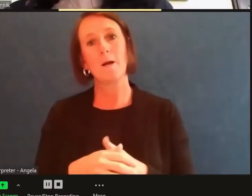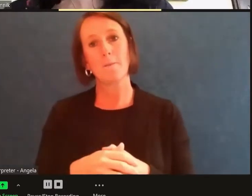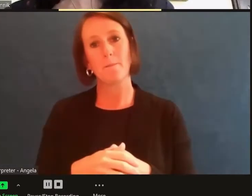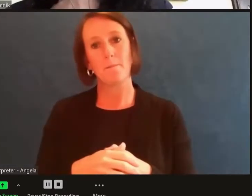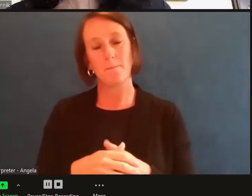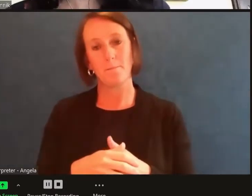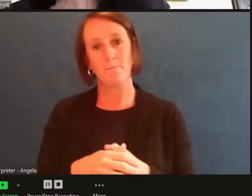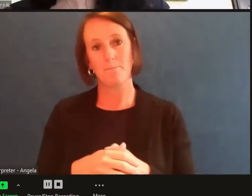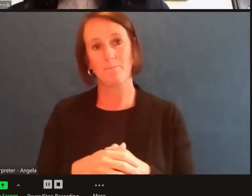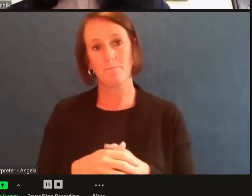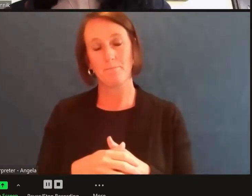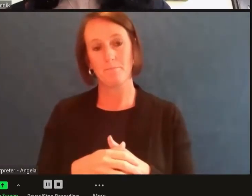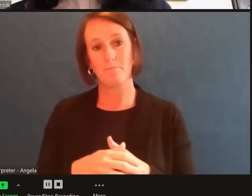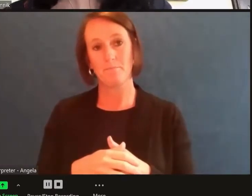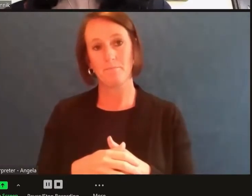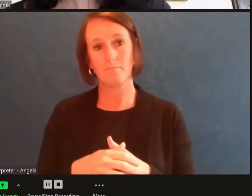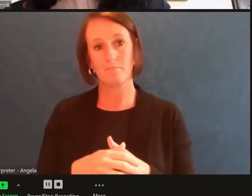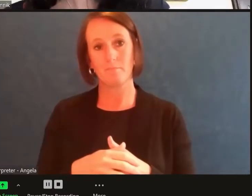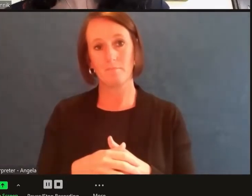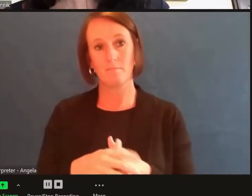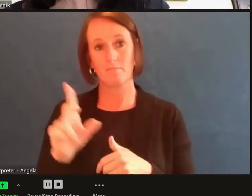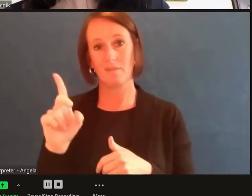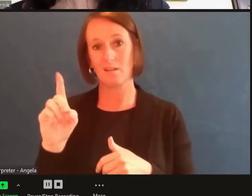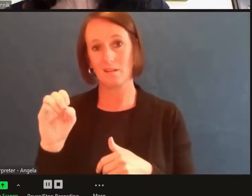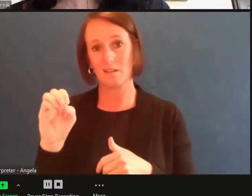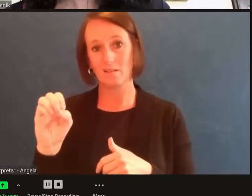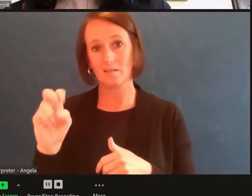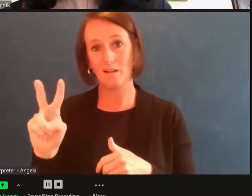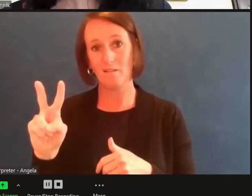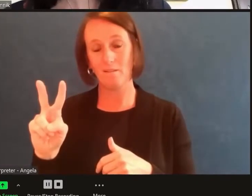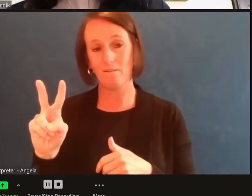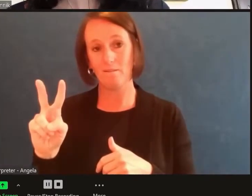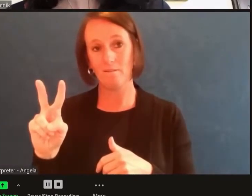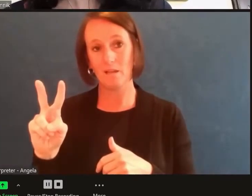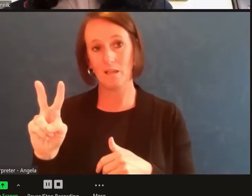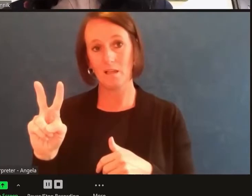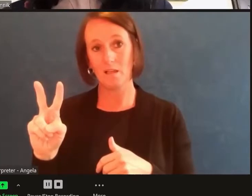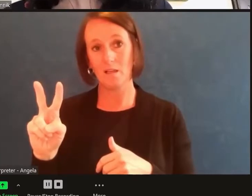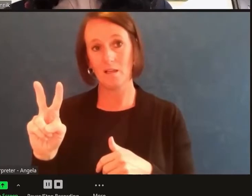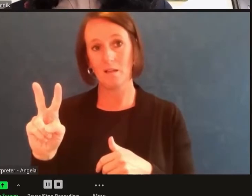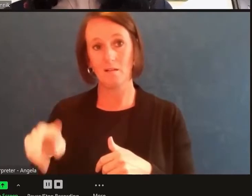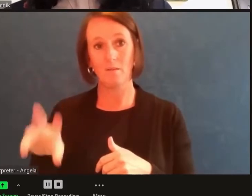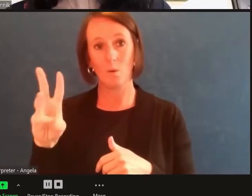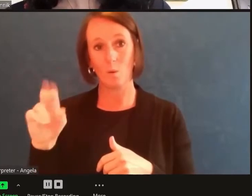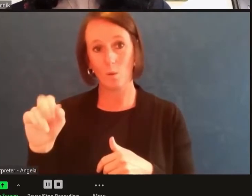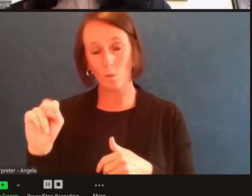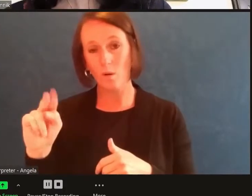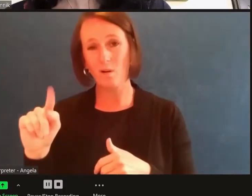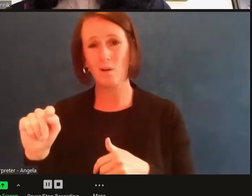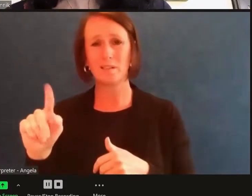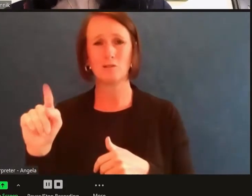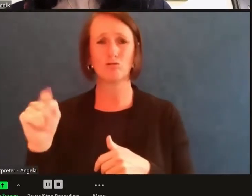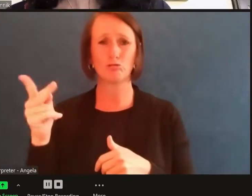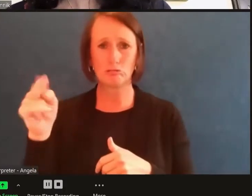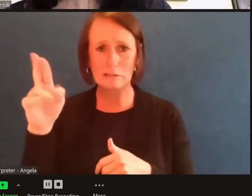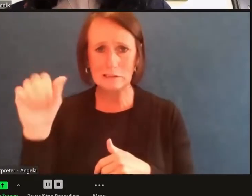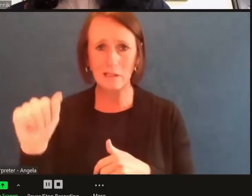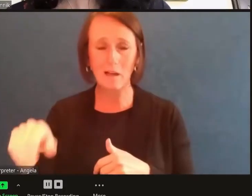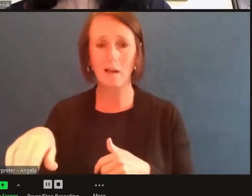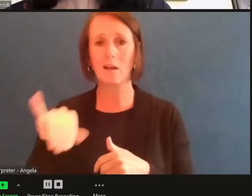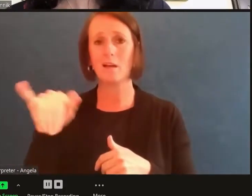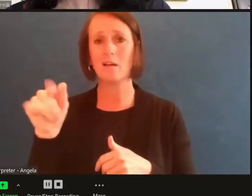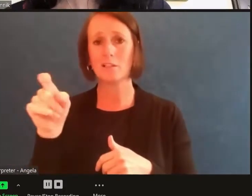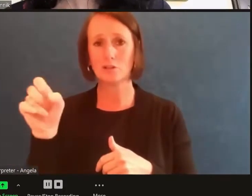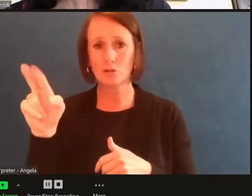collaborated with Deb Ellis for one book, Teresa Toten, my friend Jerome Williams, who's a